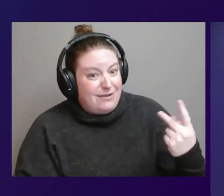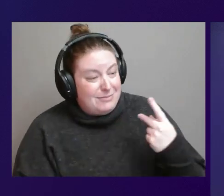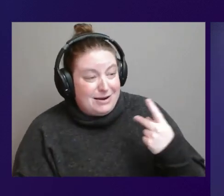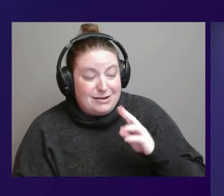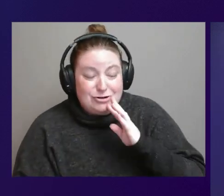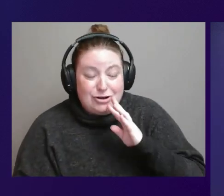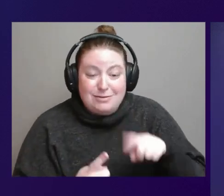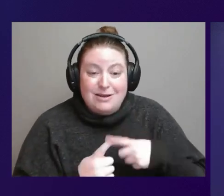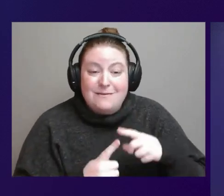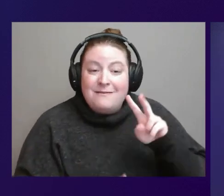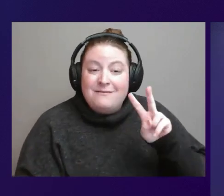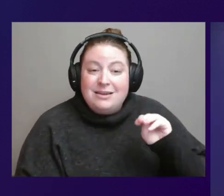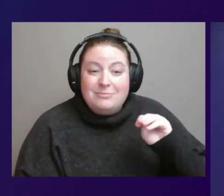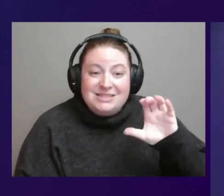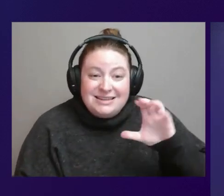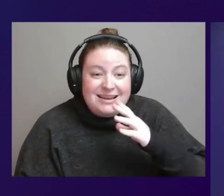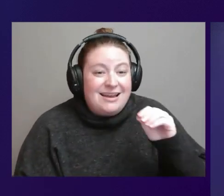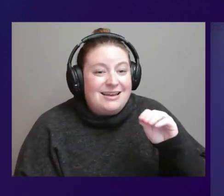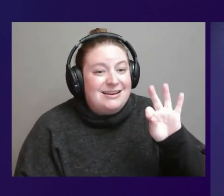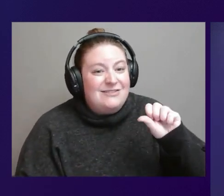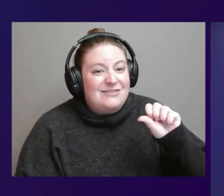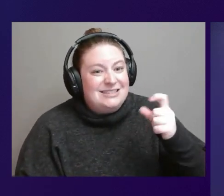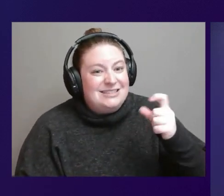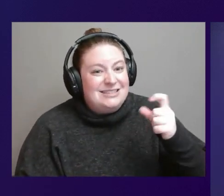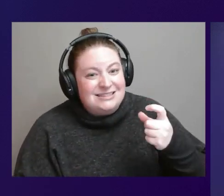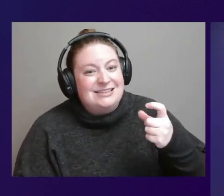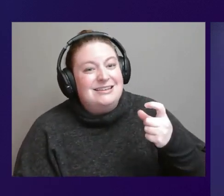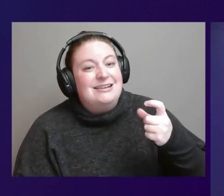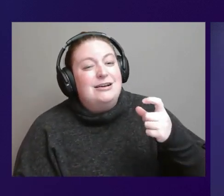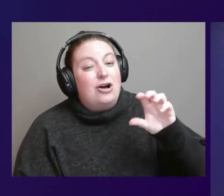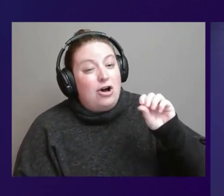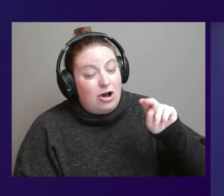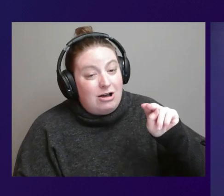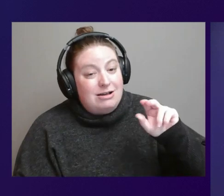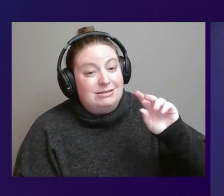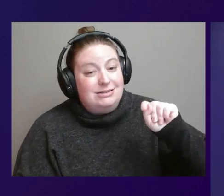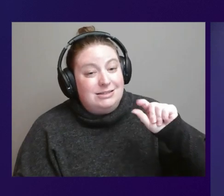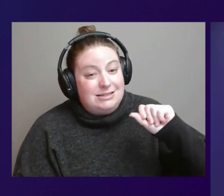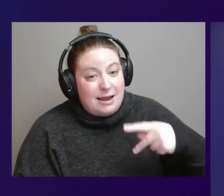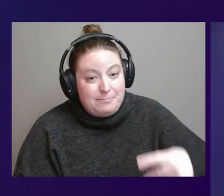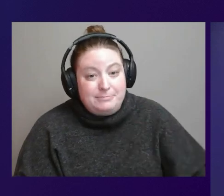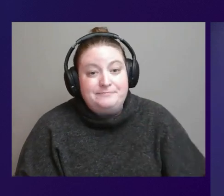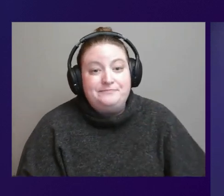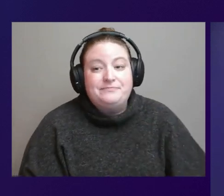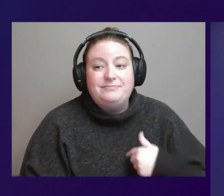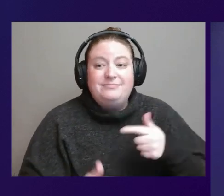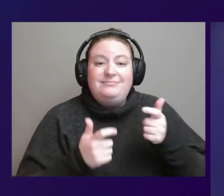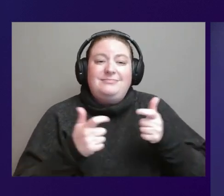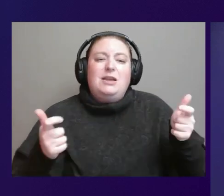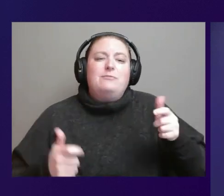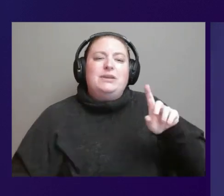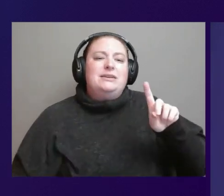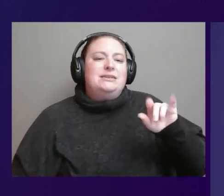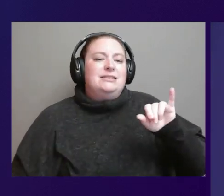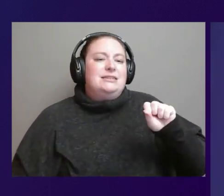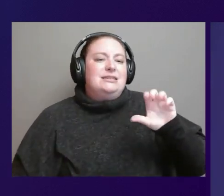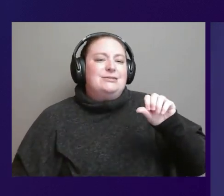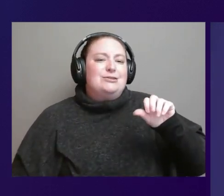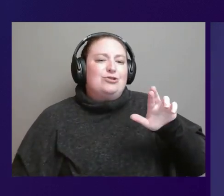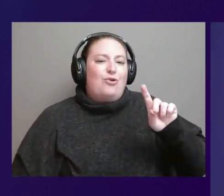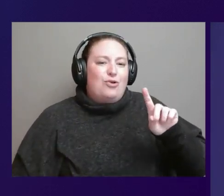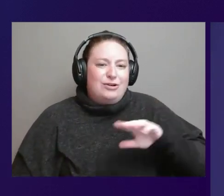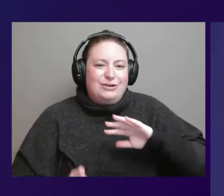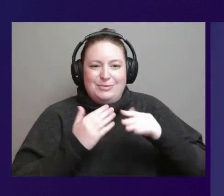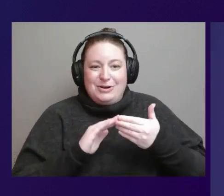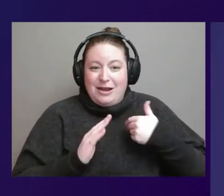FSX ONTAP. So if you want to hear more about that, you can certainly do that. We do have a very large and thriving Discord community as well. I wanted to give a shout out to everybody